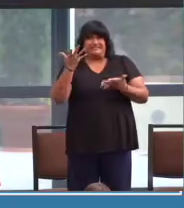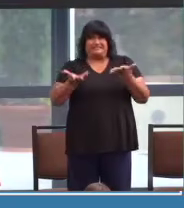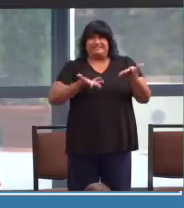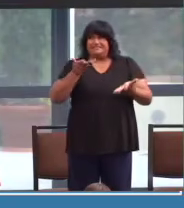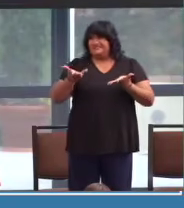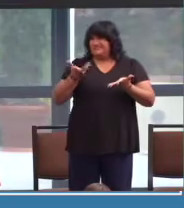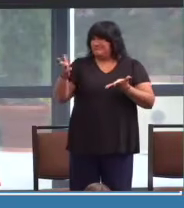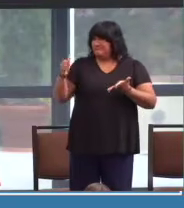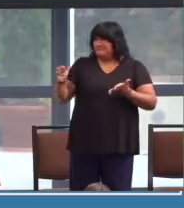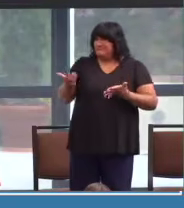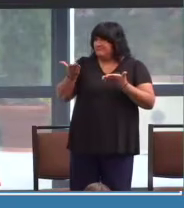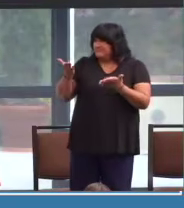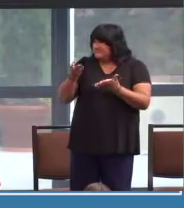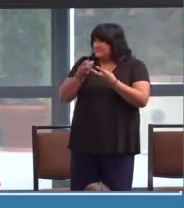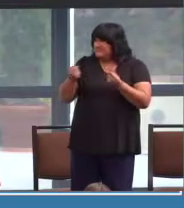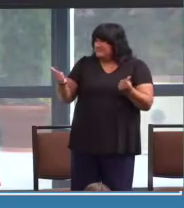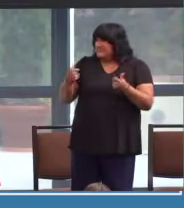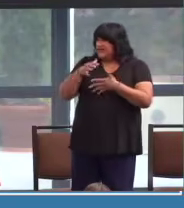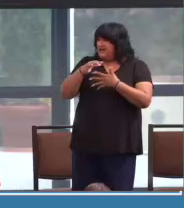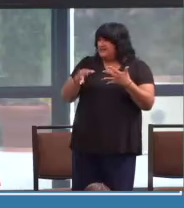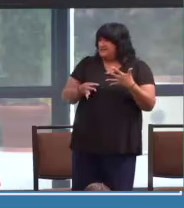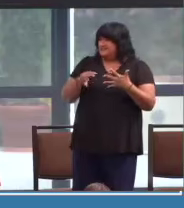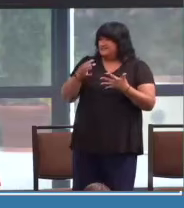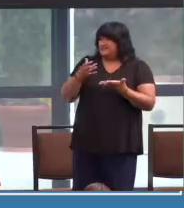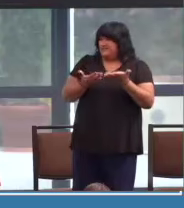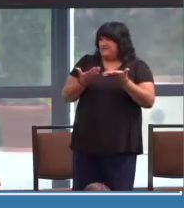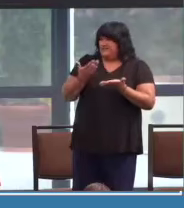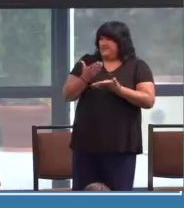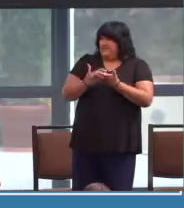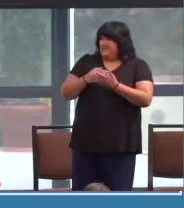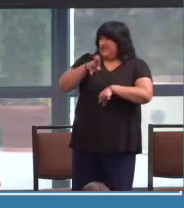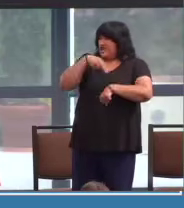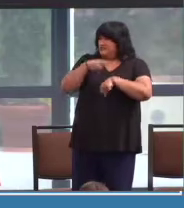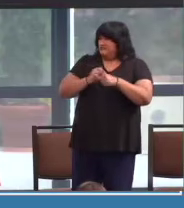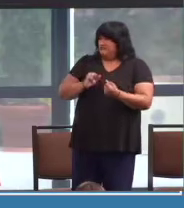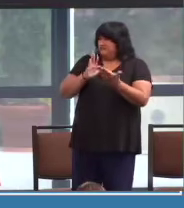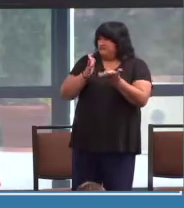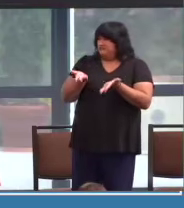any recommendations for solutions or options, potentially any that are naturopathic?